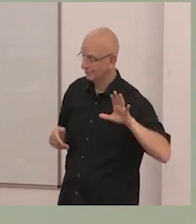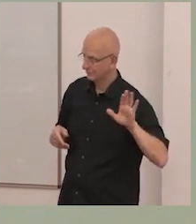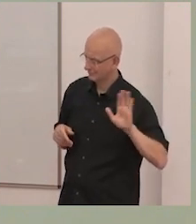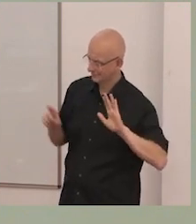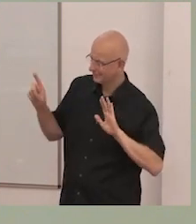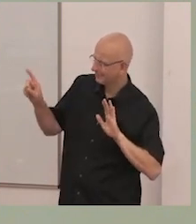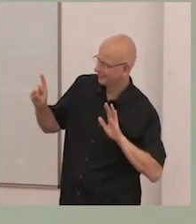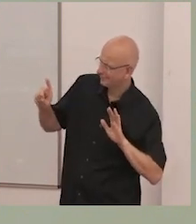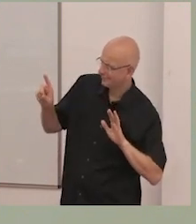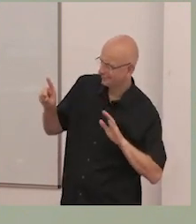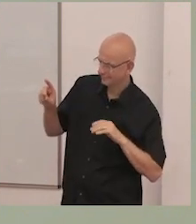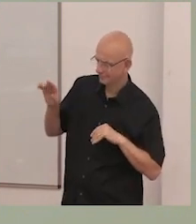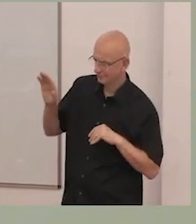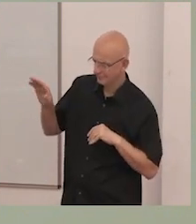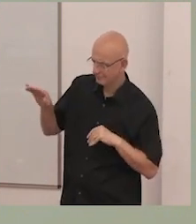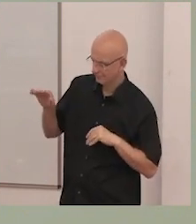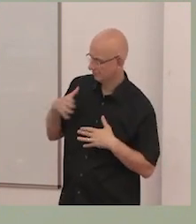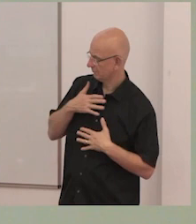stopped